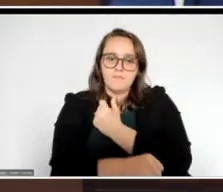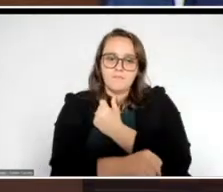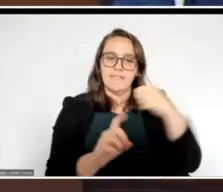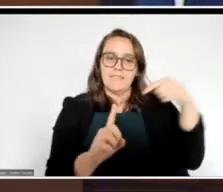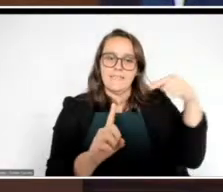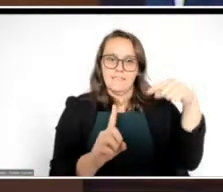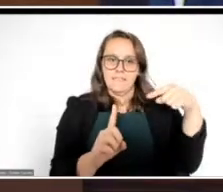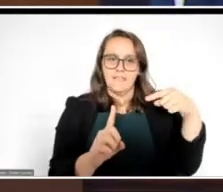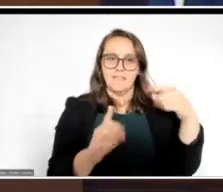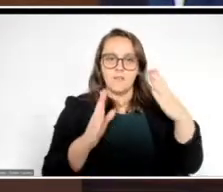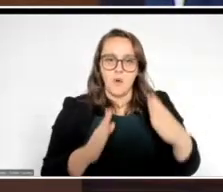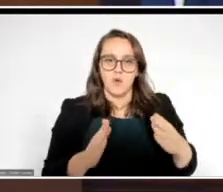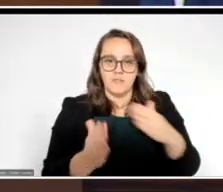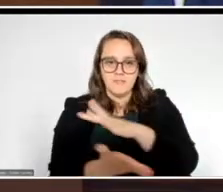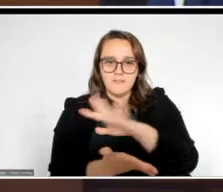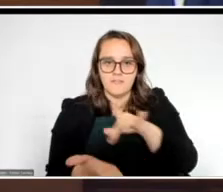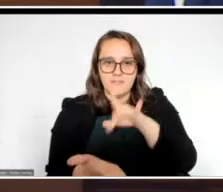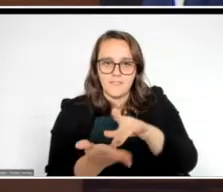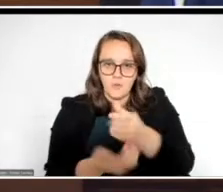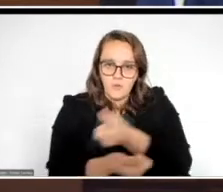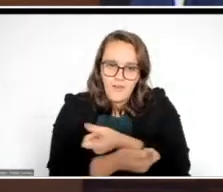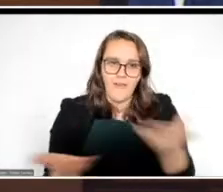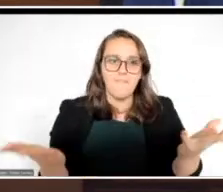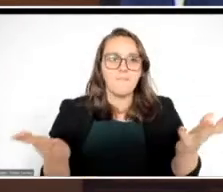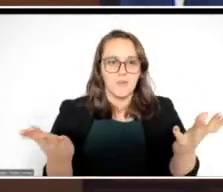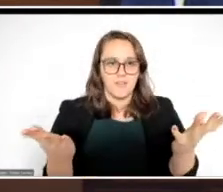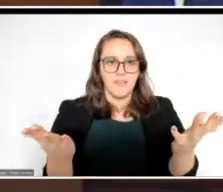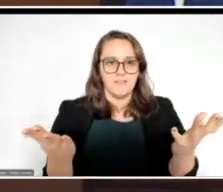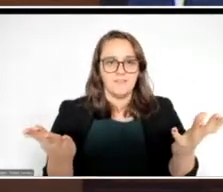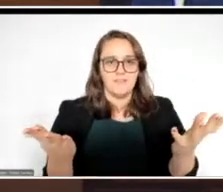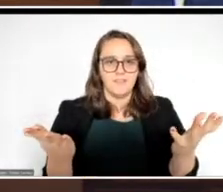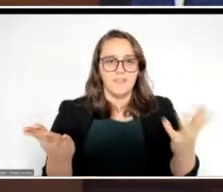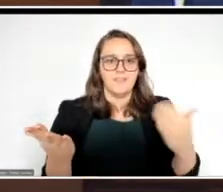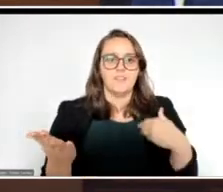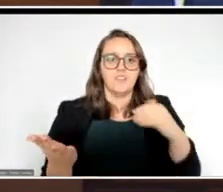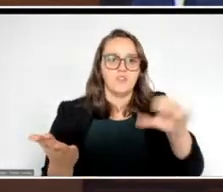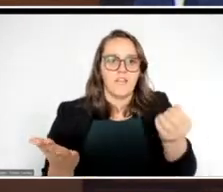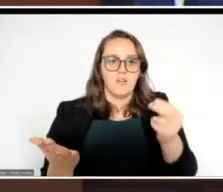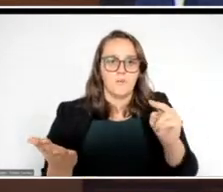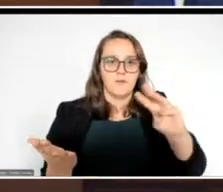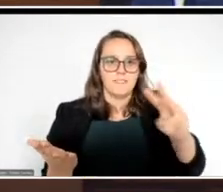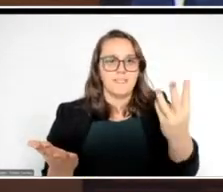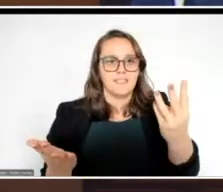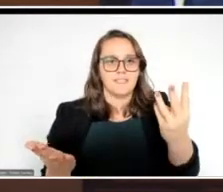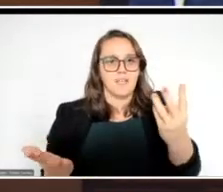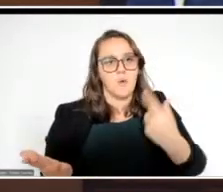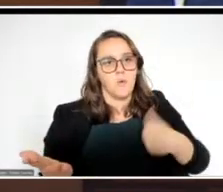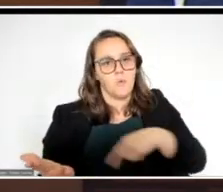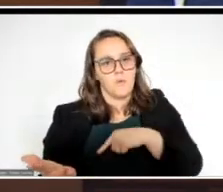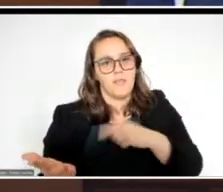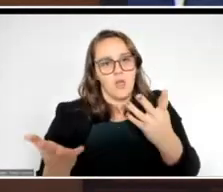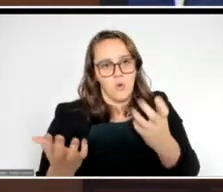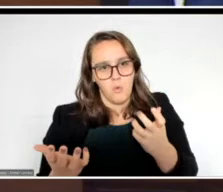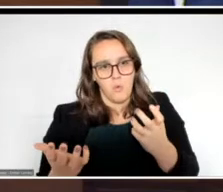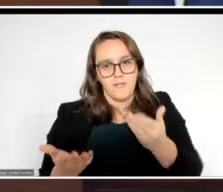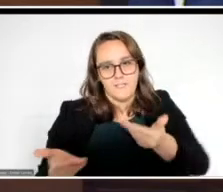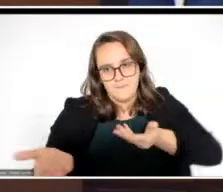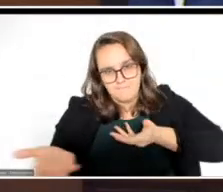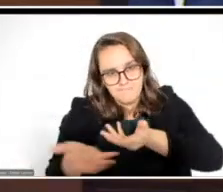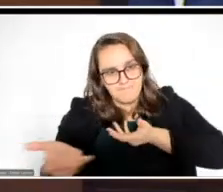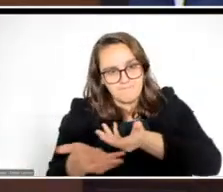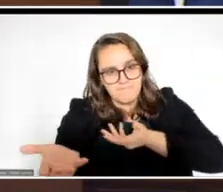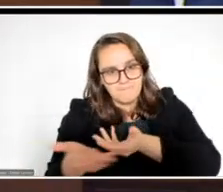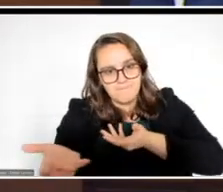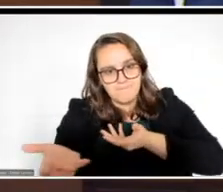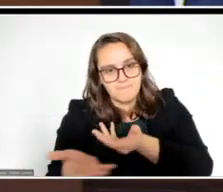6th. So we want to hear from him. The committee needs to do everything in our power to tell the most complete